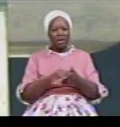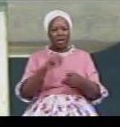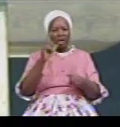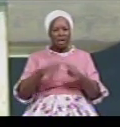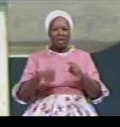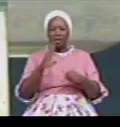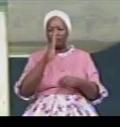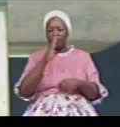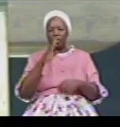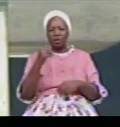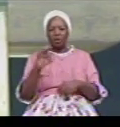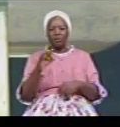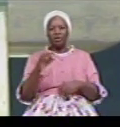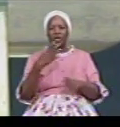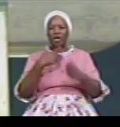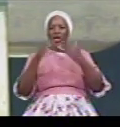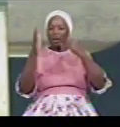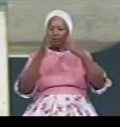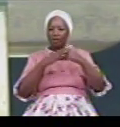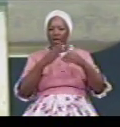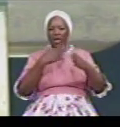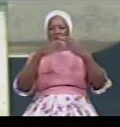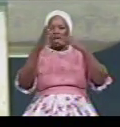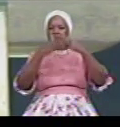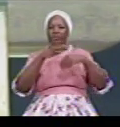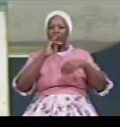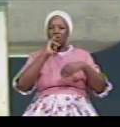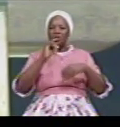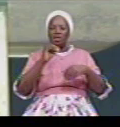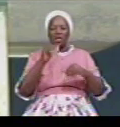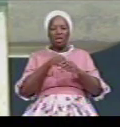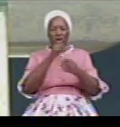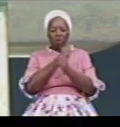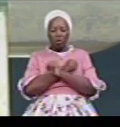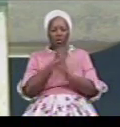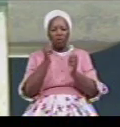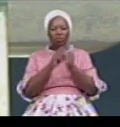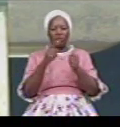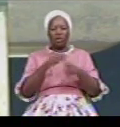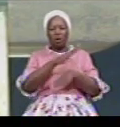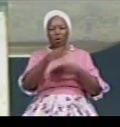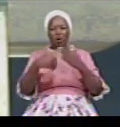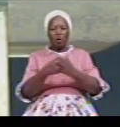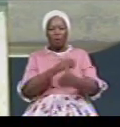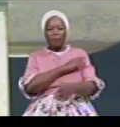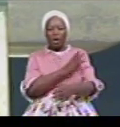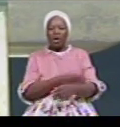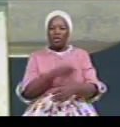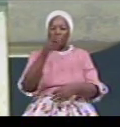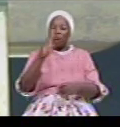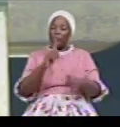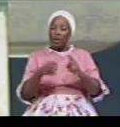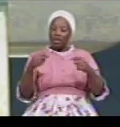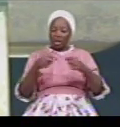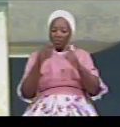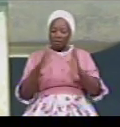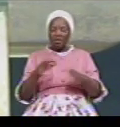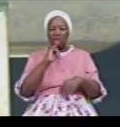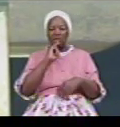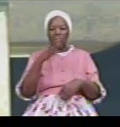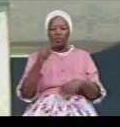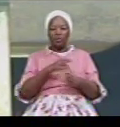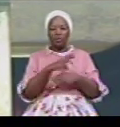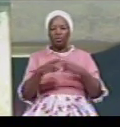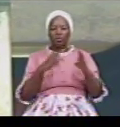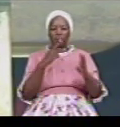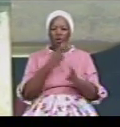in love with the Almighty God. But enmity is of the world. Look